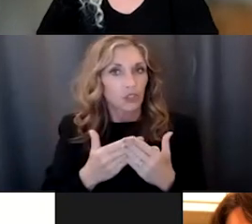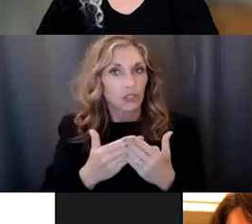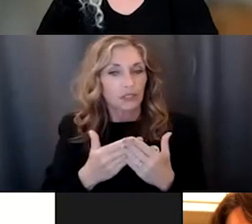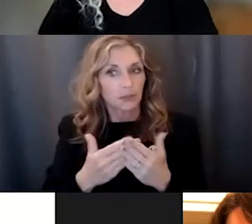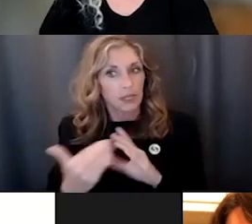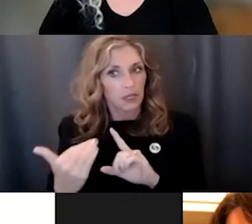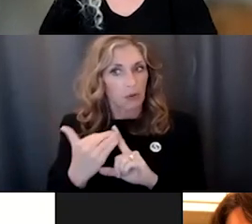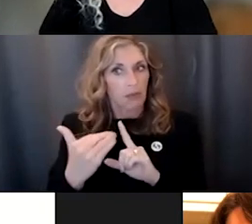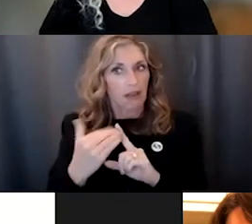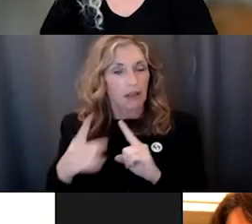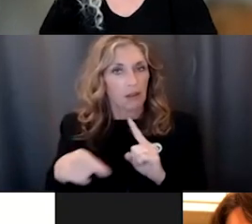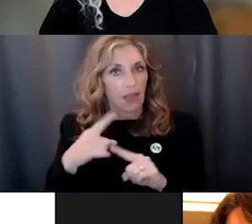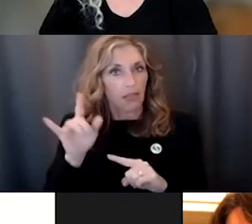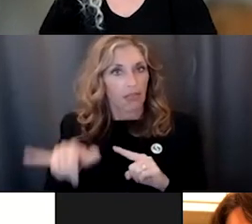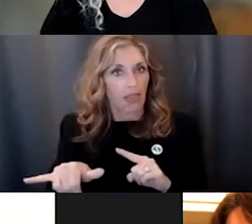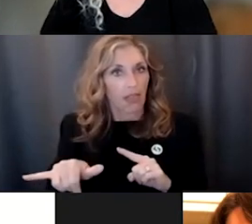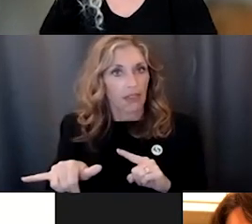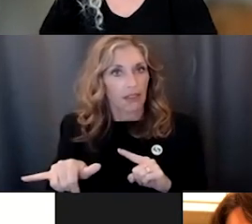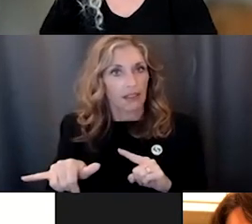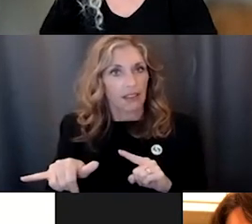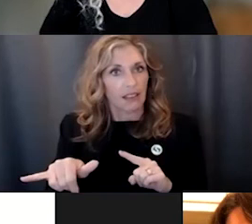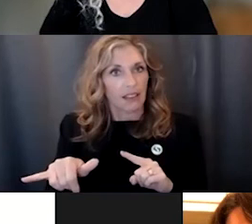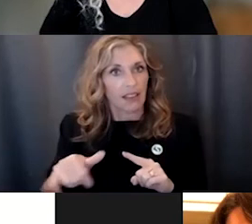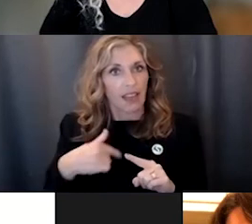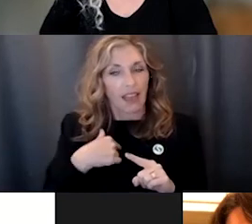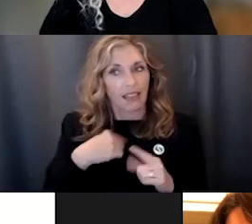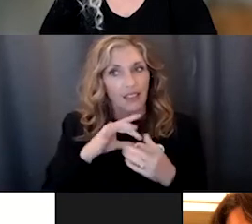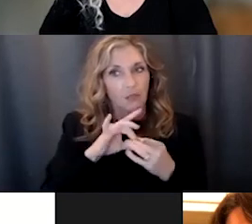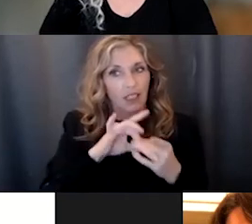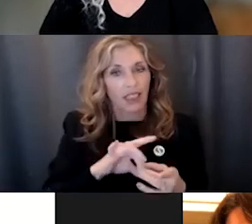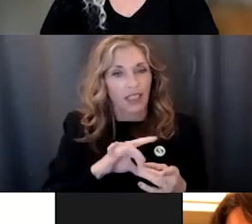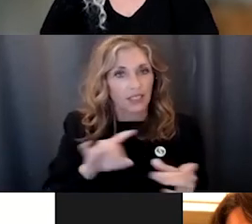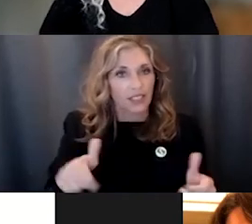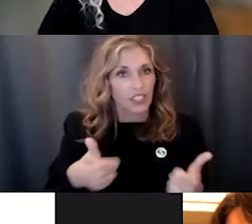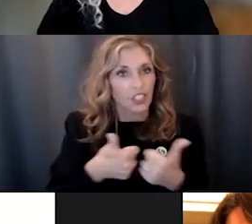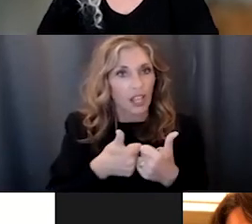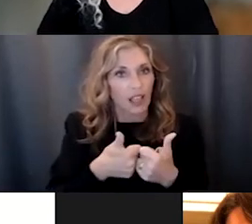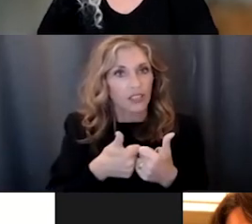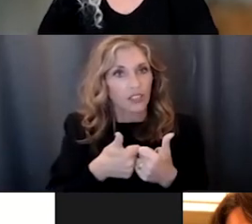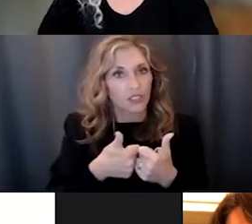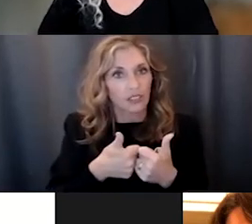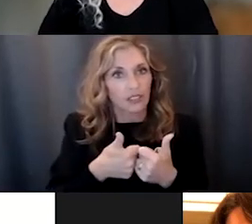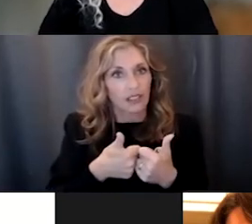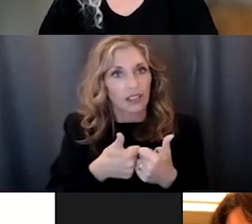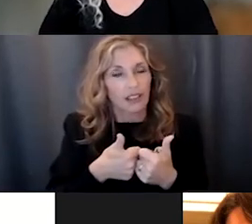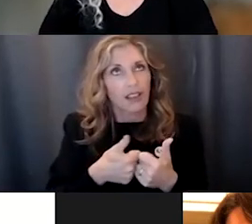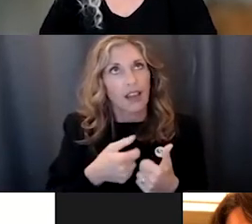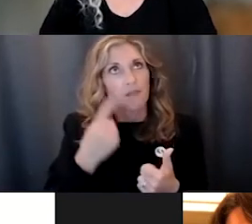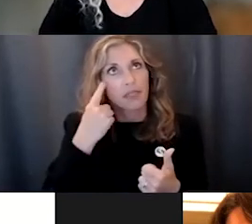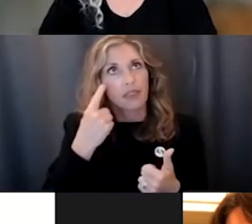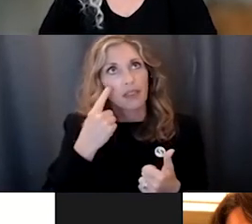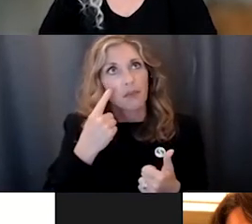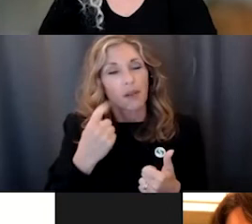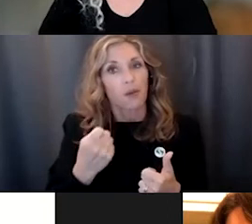reminded of that. I've had a stepping off the edge, so I can relate to the challenge, and that's going back to learning